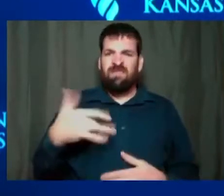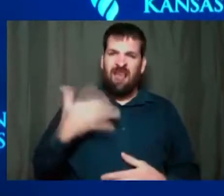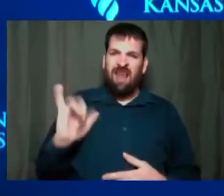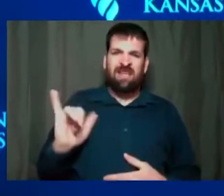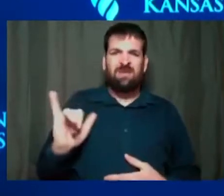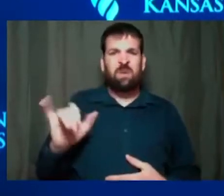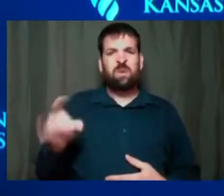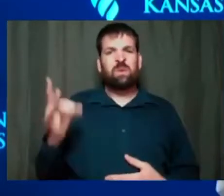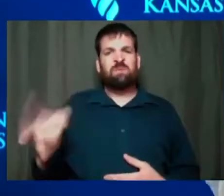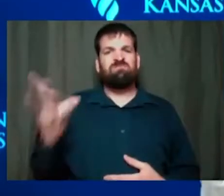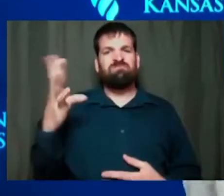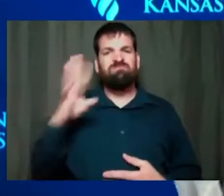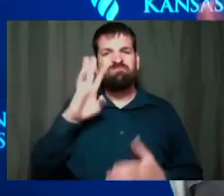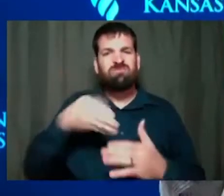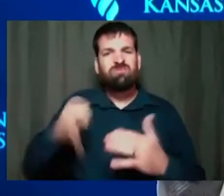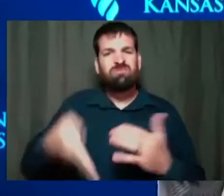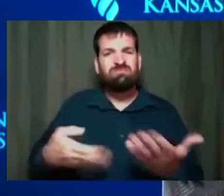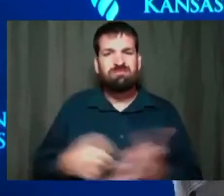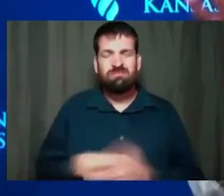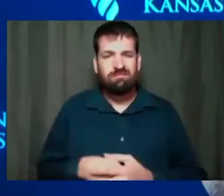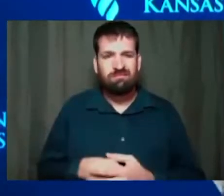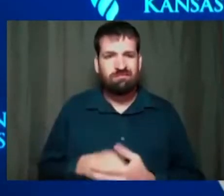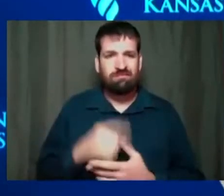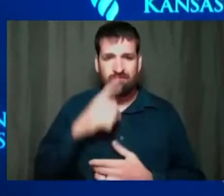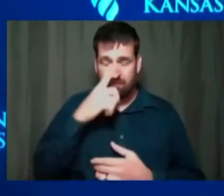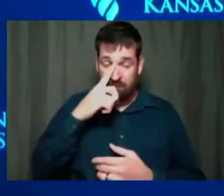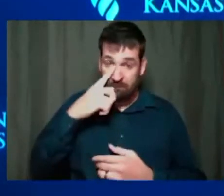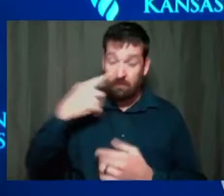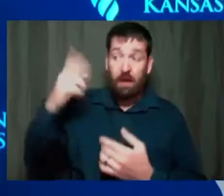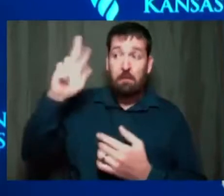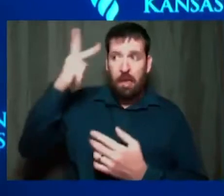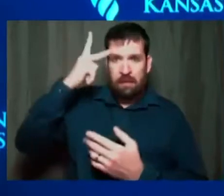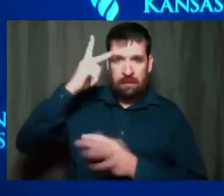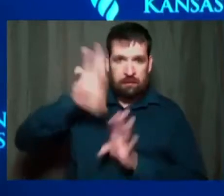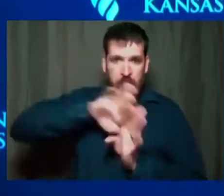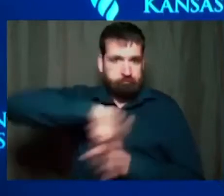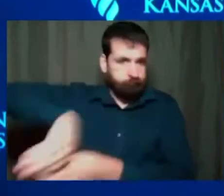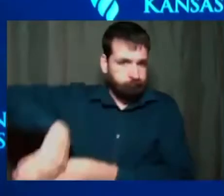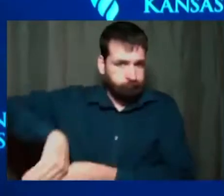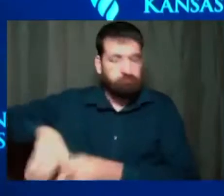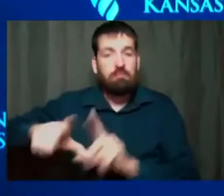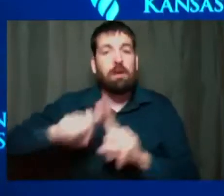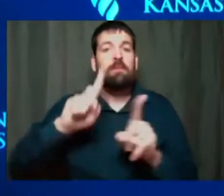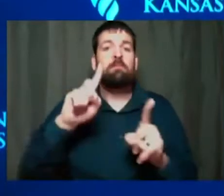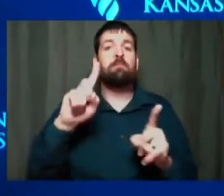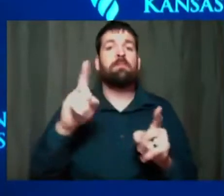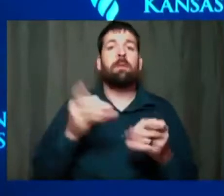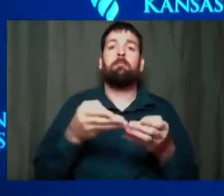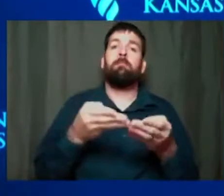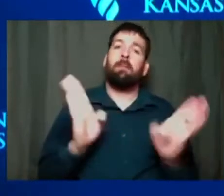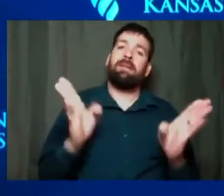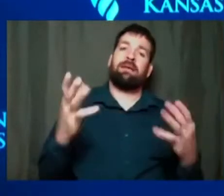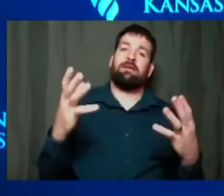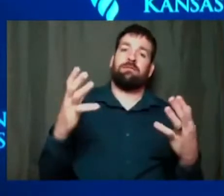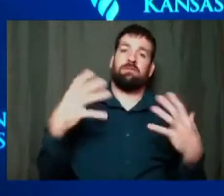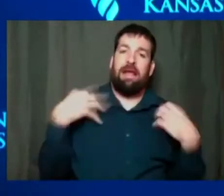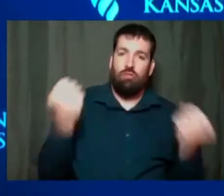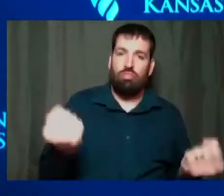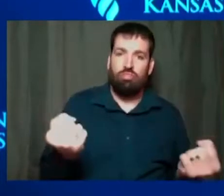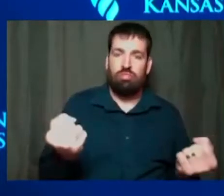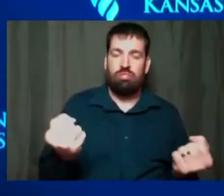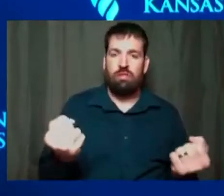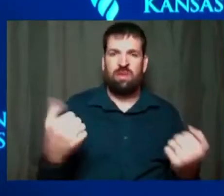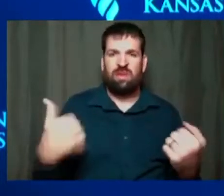medical and public health standpoint. Again, I'm not going to talk about the politics, but from a medical and public health standpoint, I think we'd see a lot of